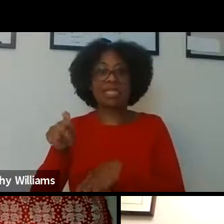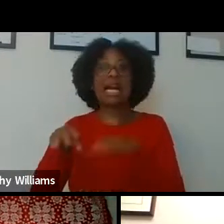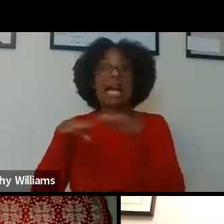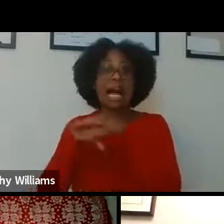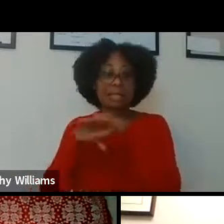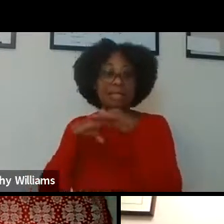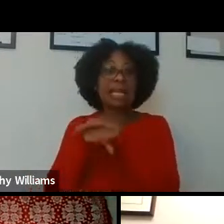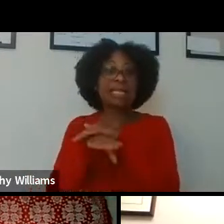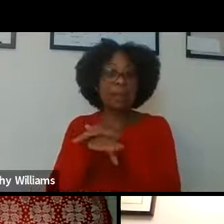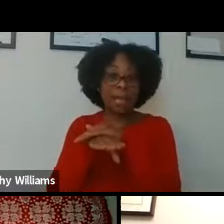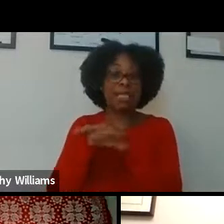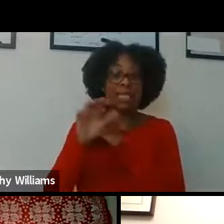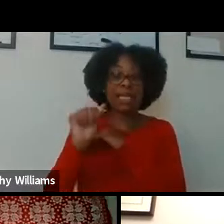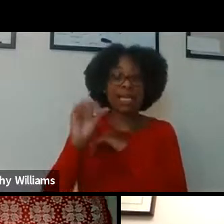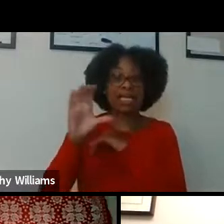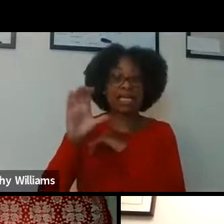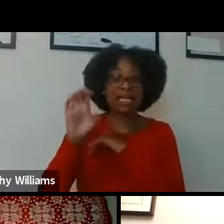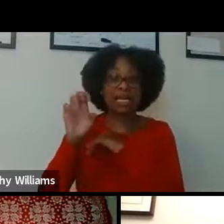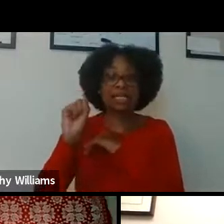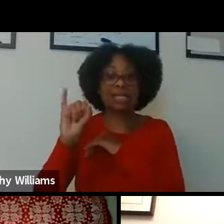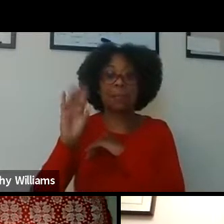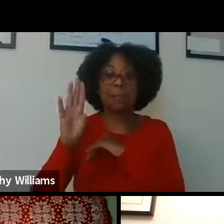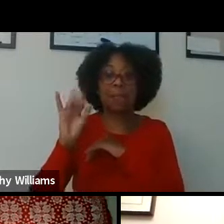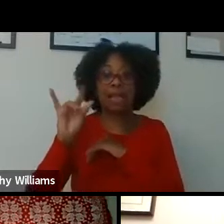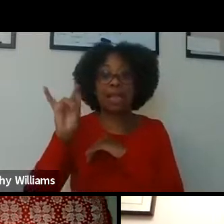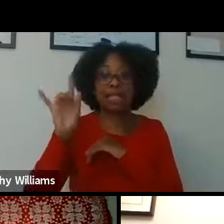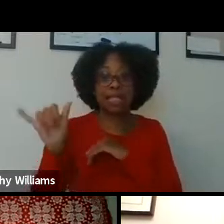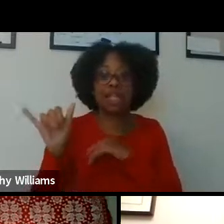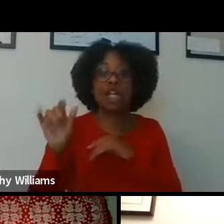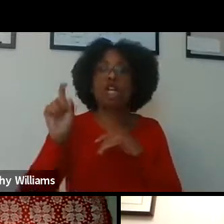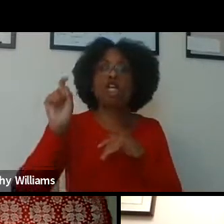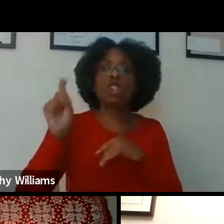accessibility, should they start